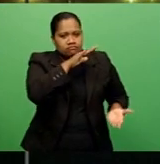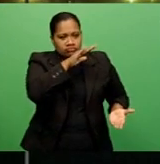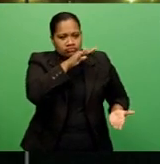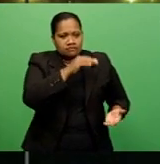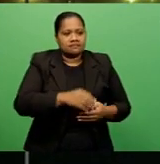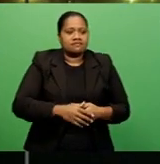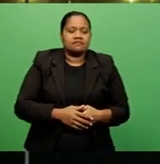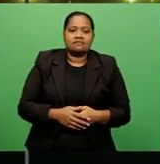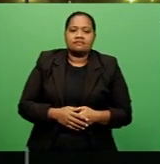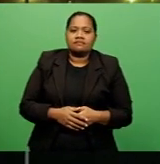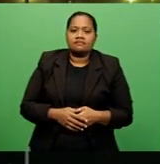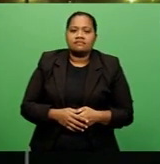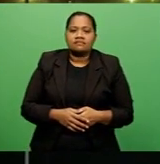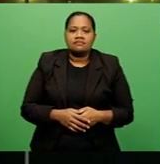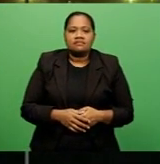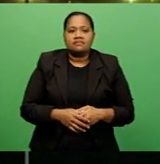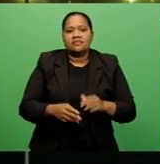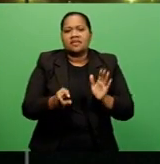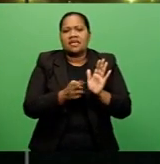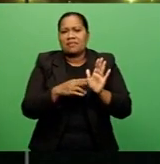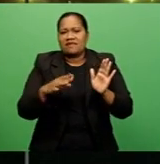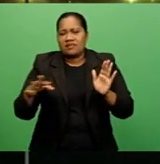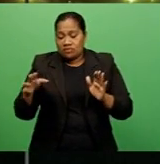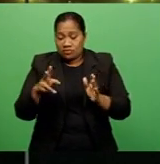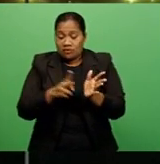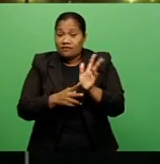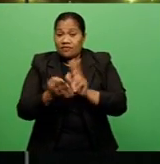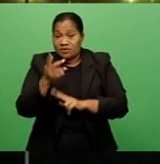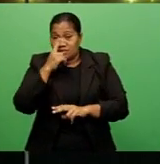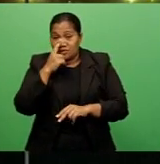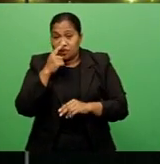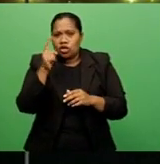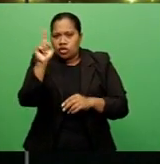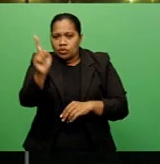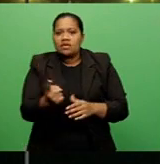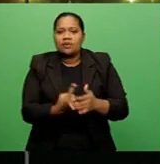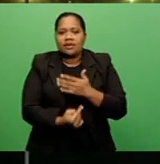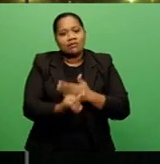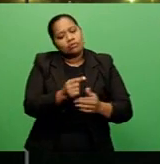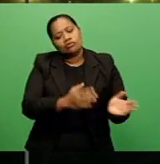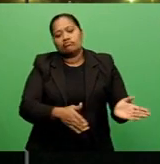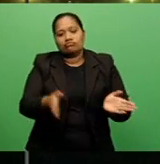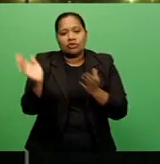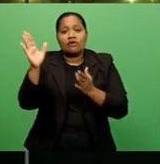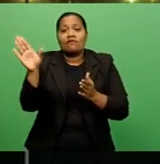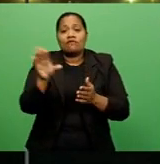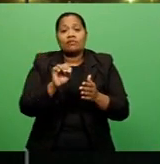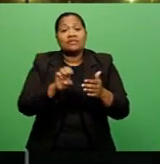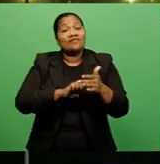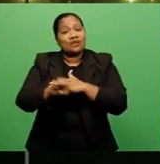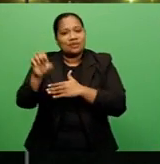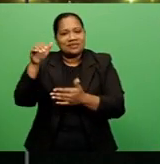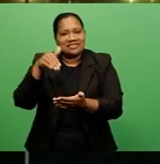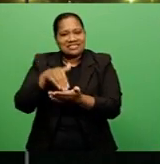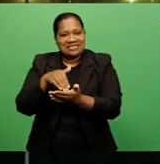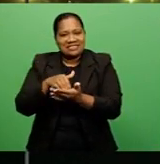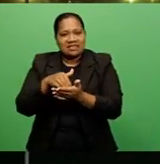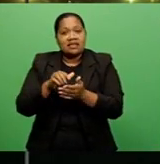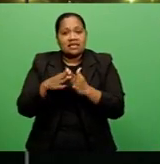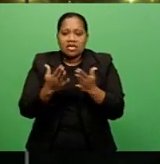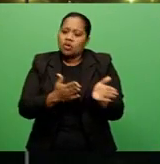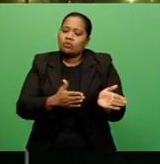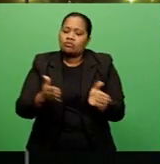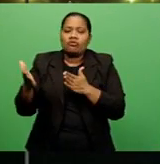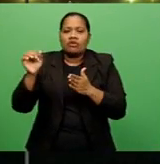Number of Watu villagers in Riketi Maduwata have today moved out from their evacuation center and moved into